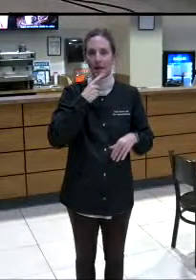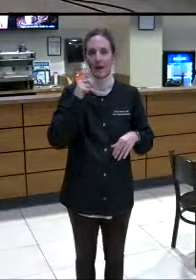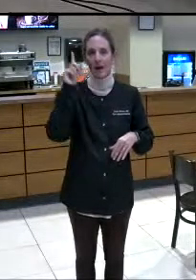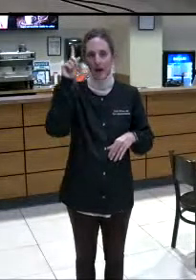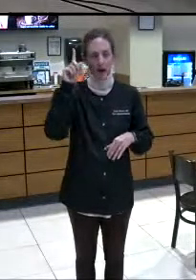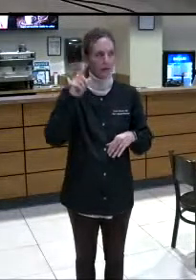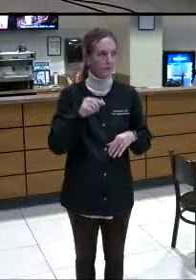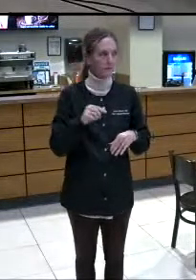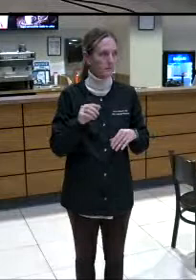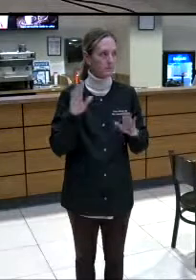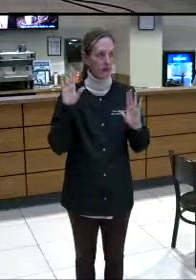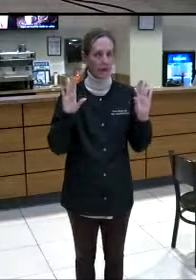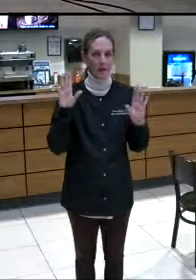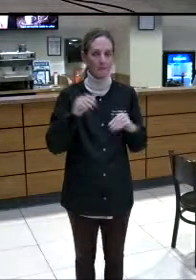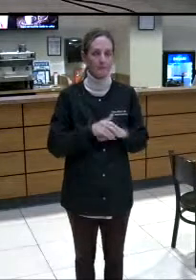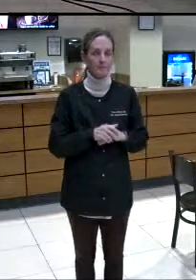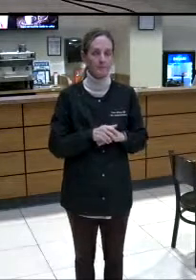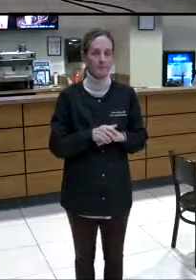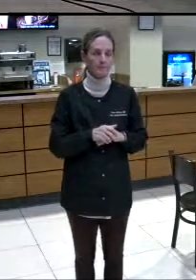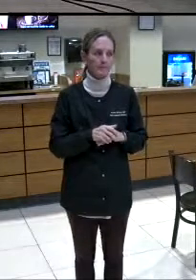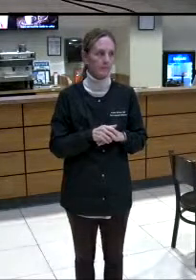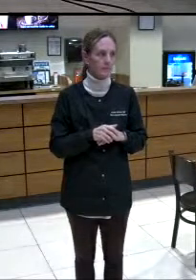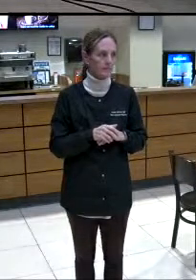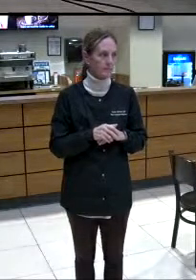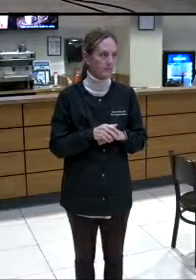Aye. Okay.